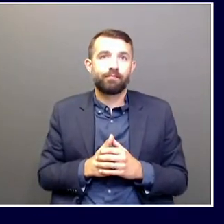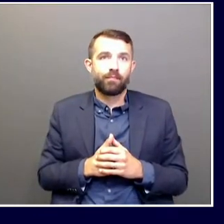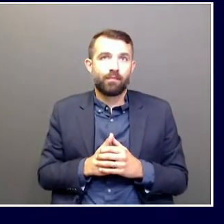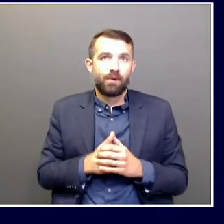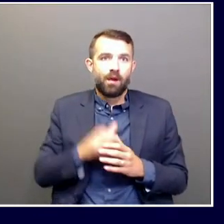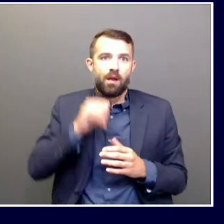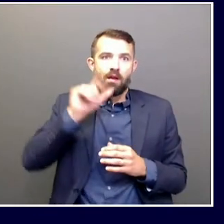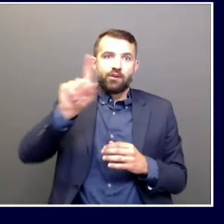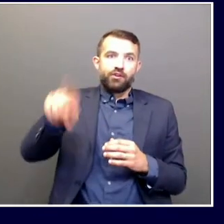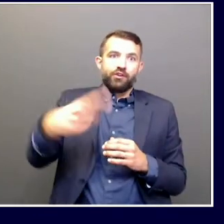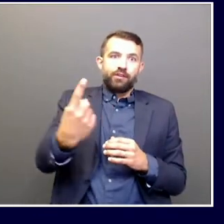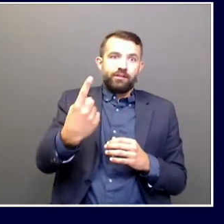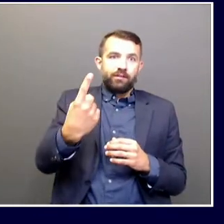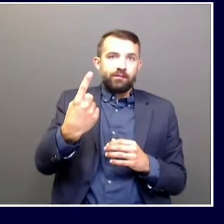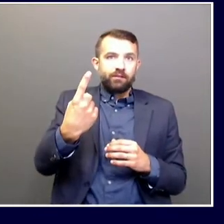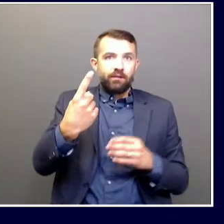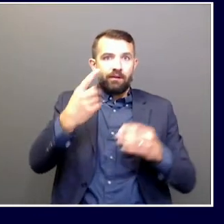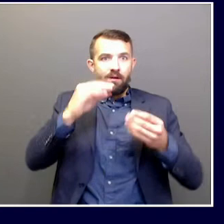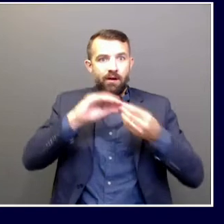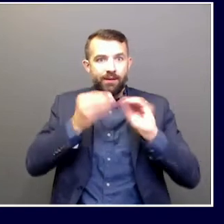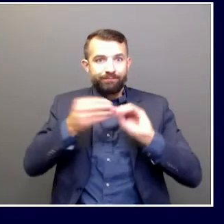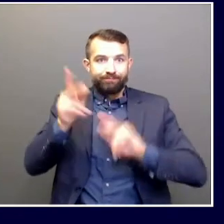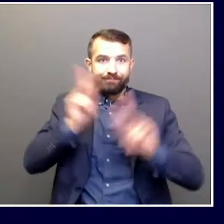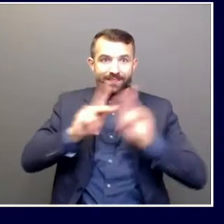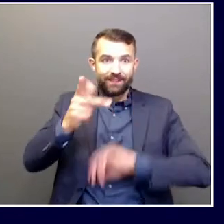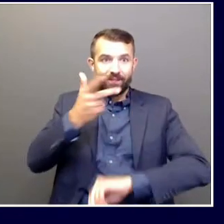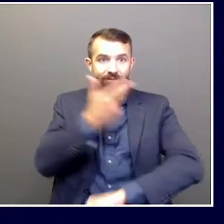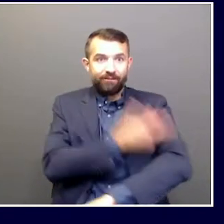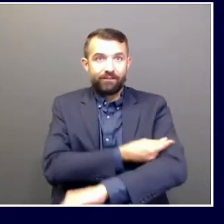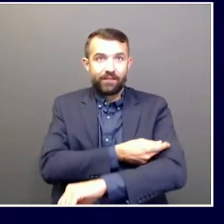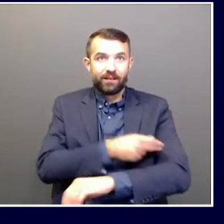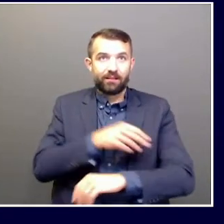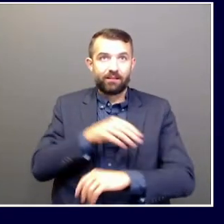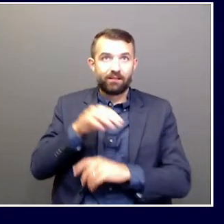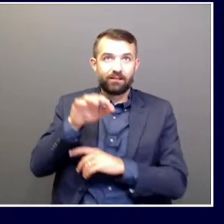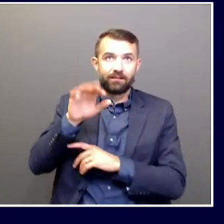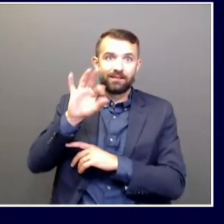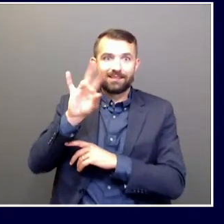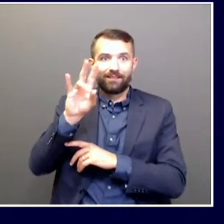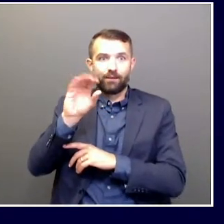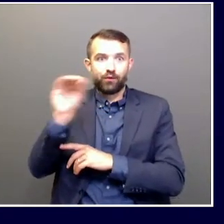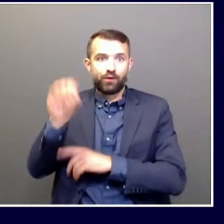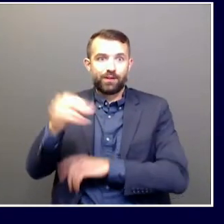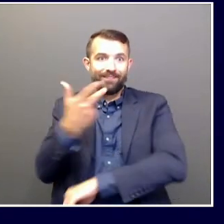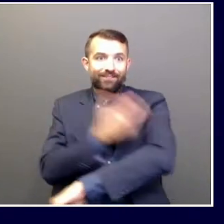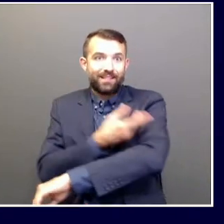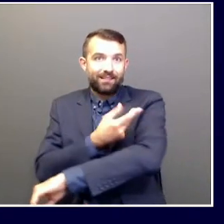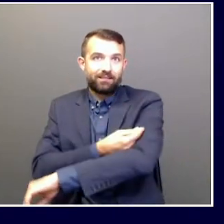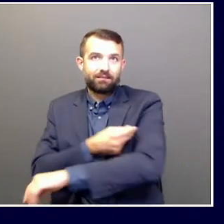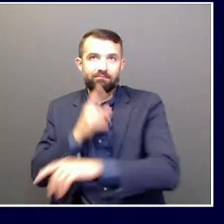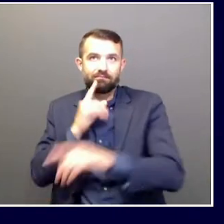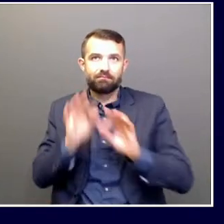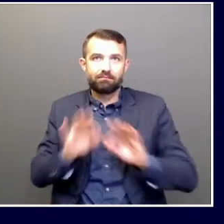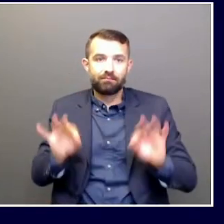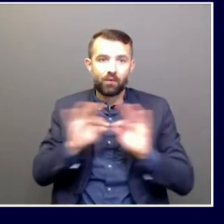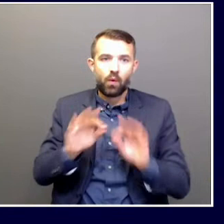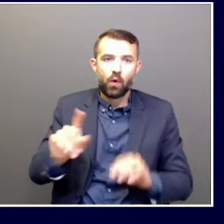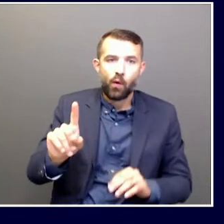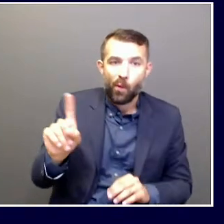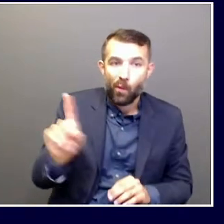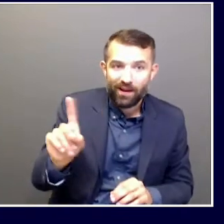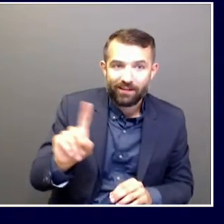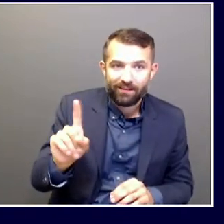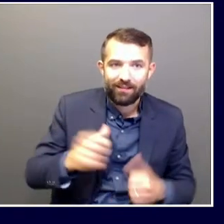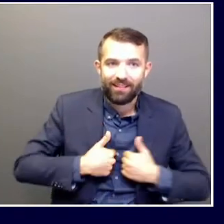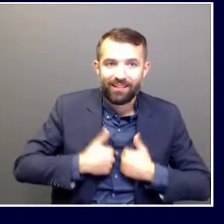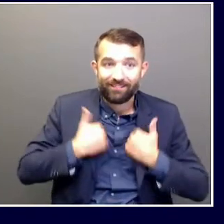vaccinated, 67%. It's also the distribution of where they are vaccinated in relation to others who